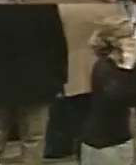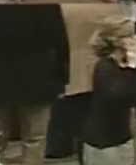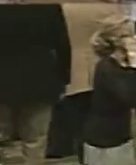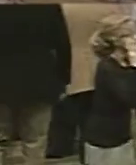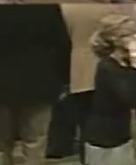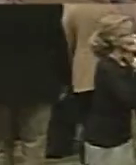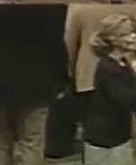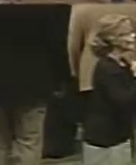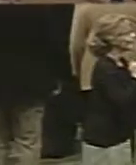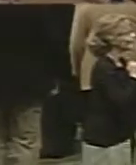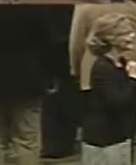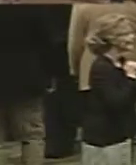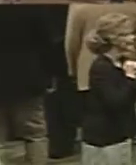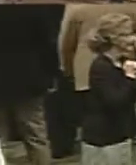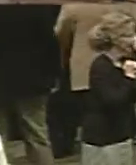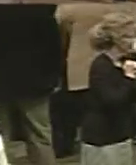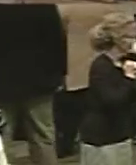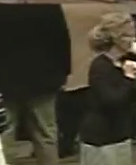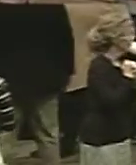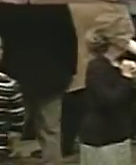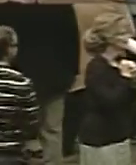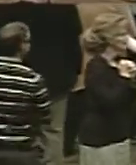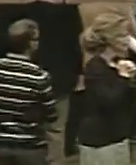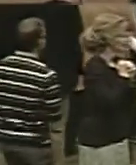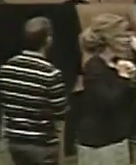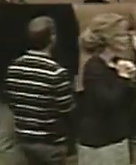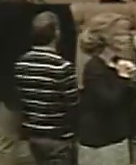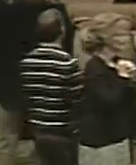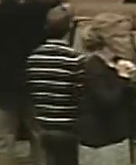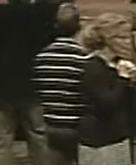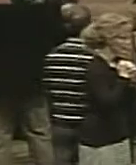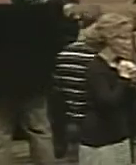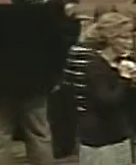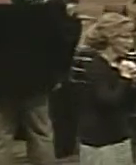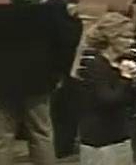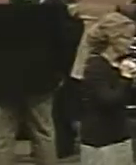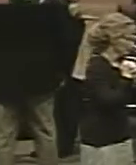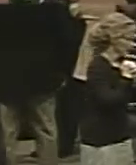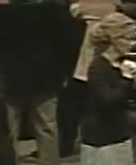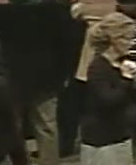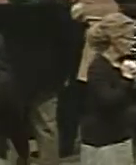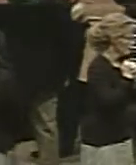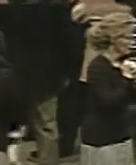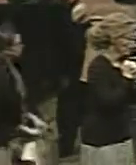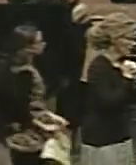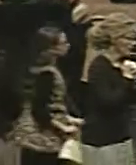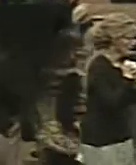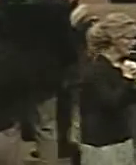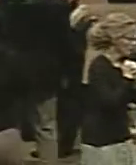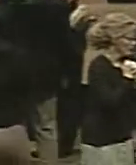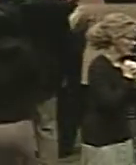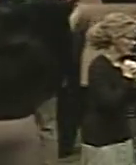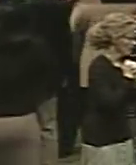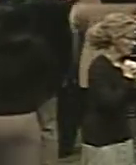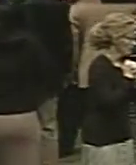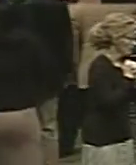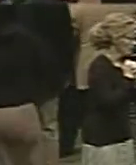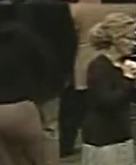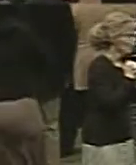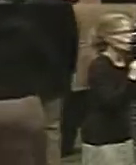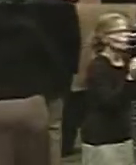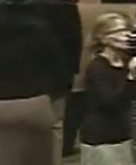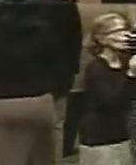listen. Listen, nobody can lay their hand on you and confer this to